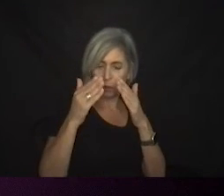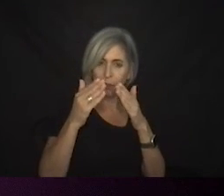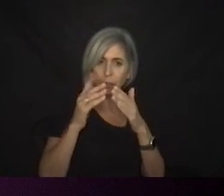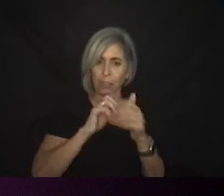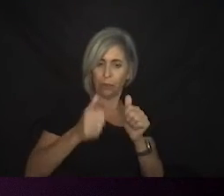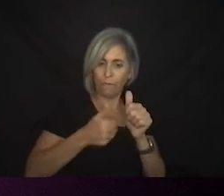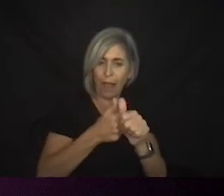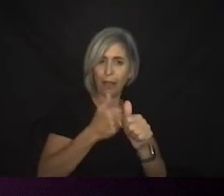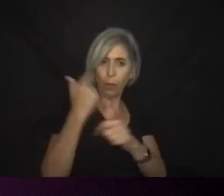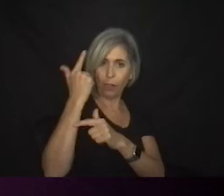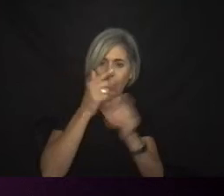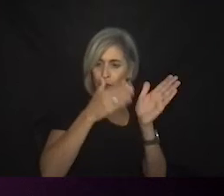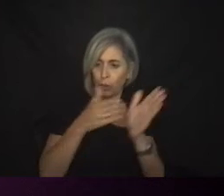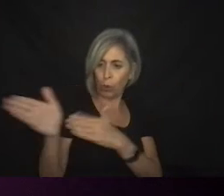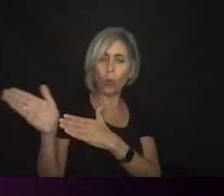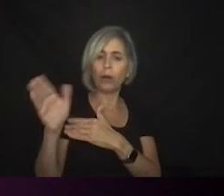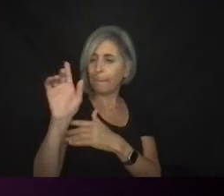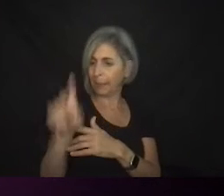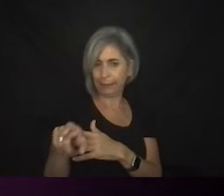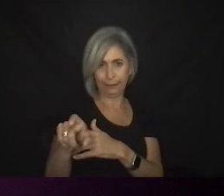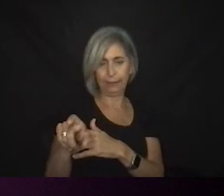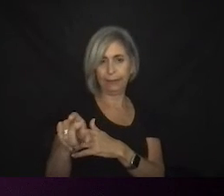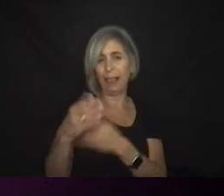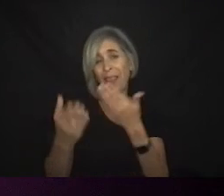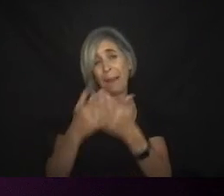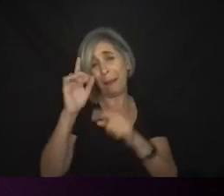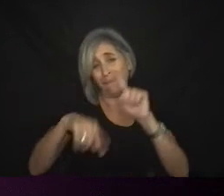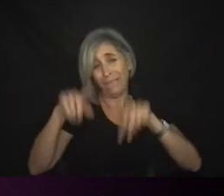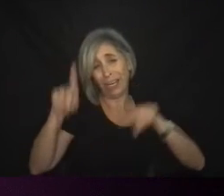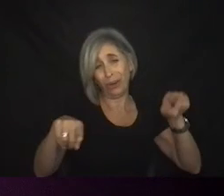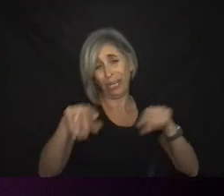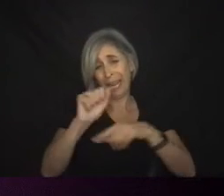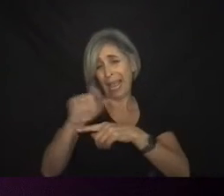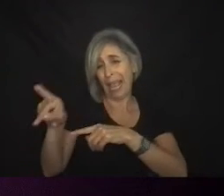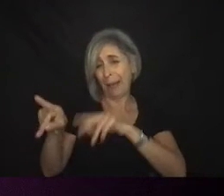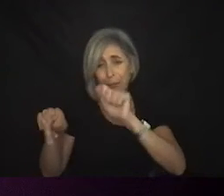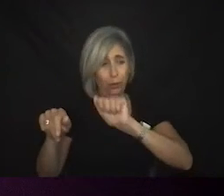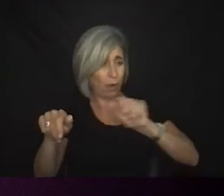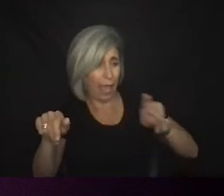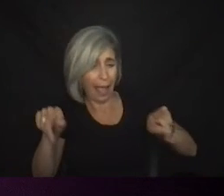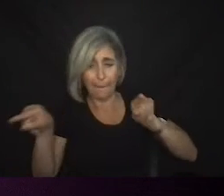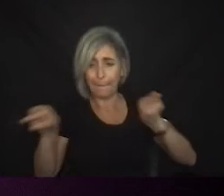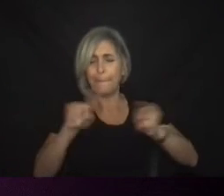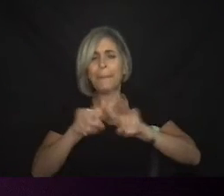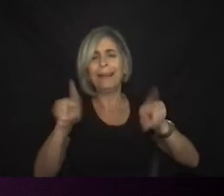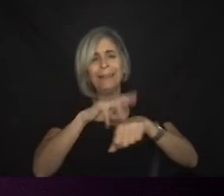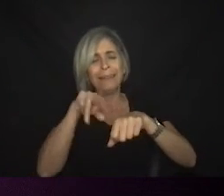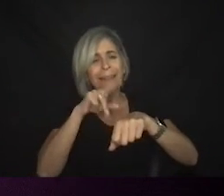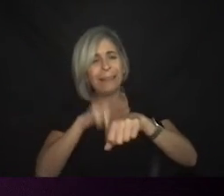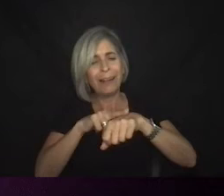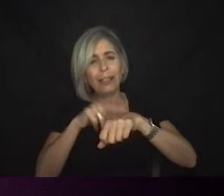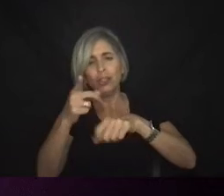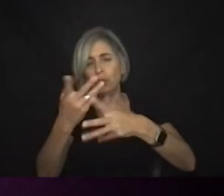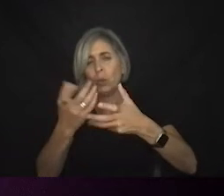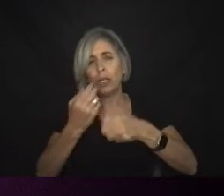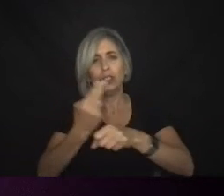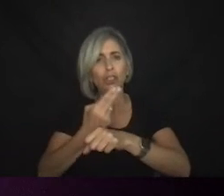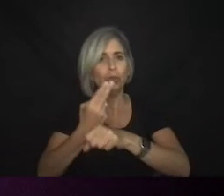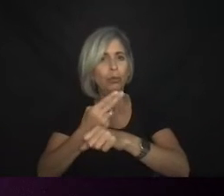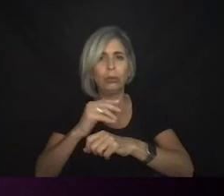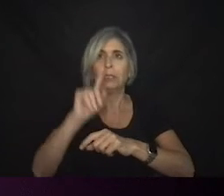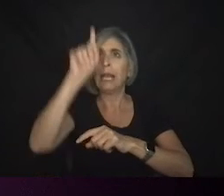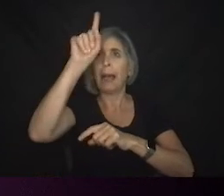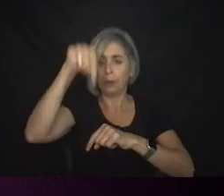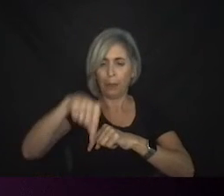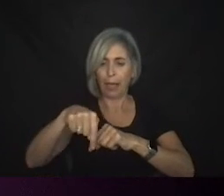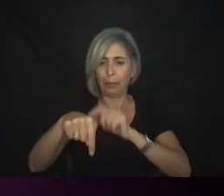a logical order, and that might vary app to app, but typically, you want it to be top to bottom,